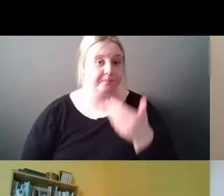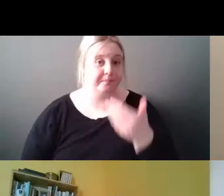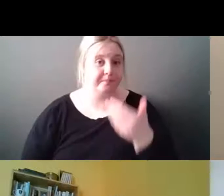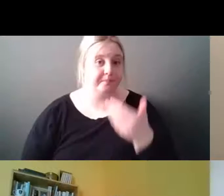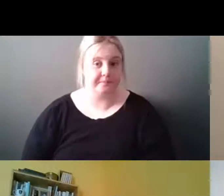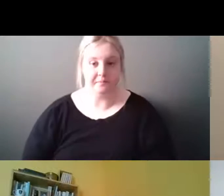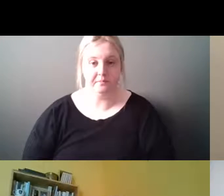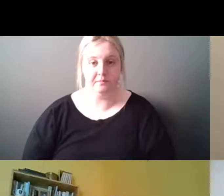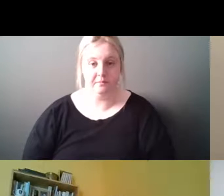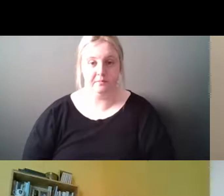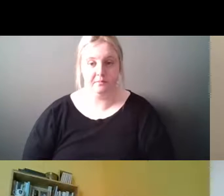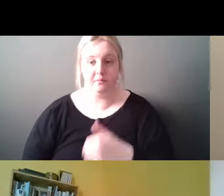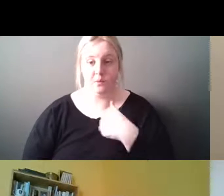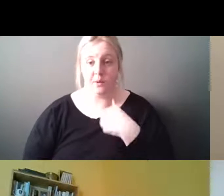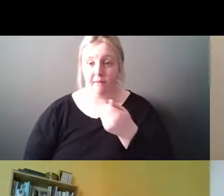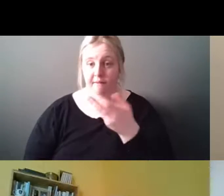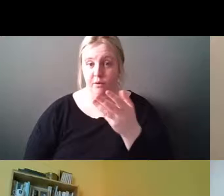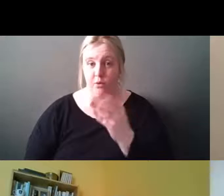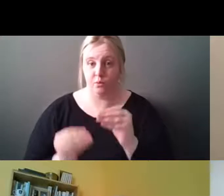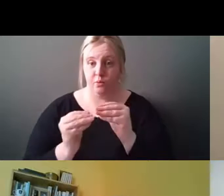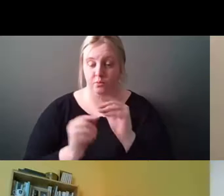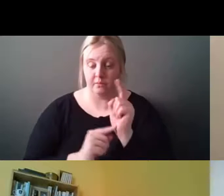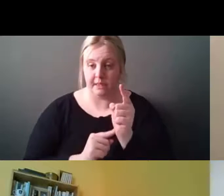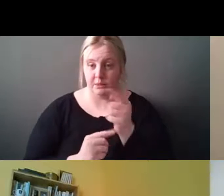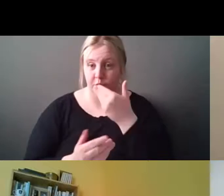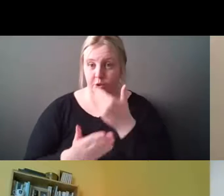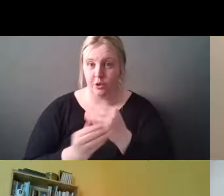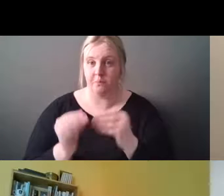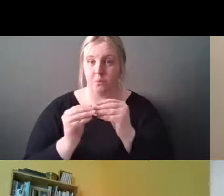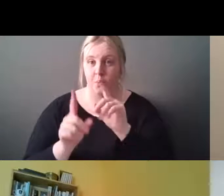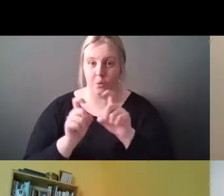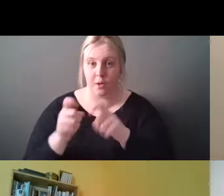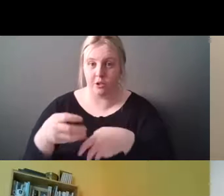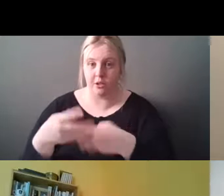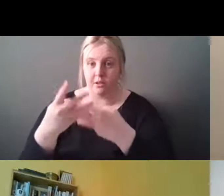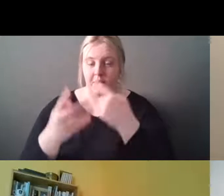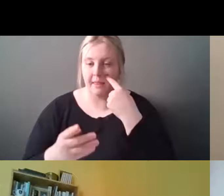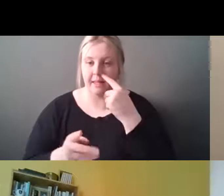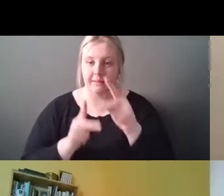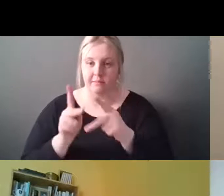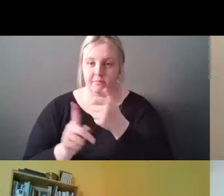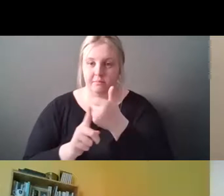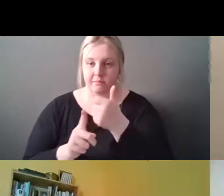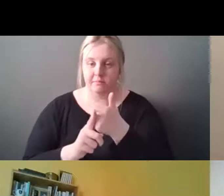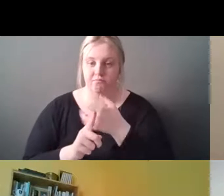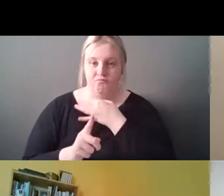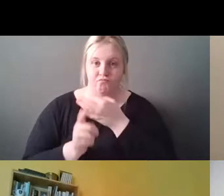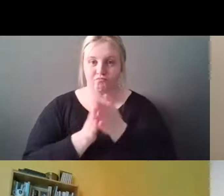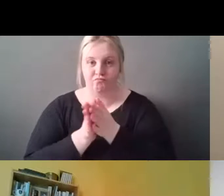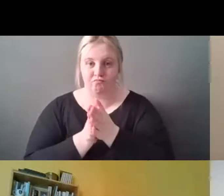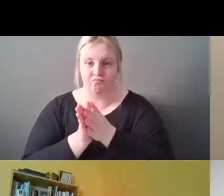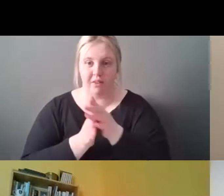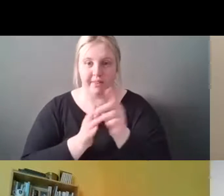We still have a few more minutes, which is, I'm glad, because we have more more questions coming in for you. I think people are really interested in